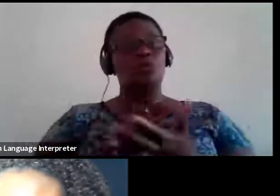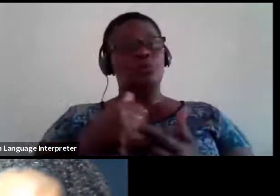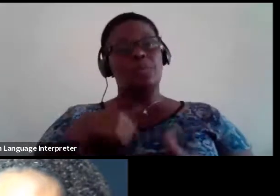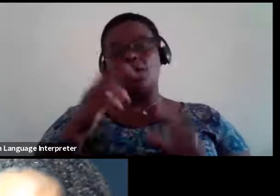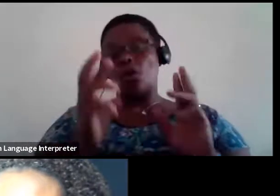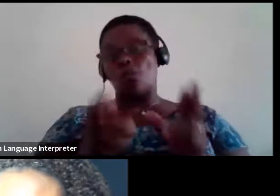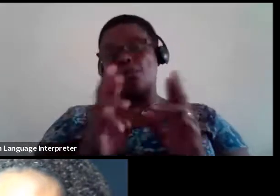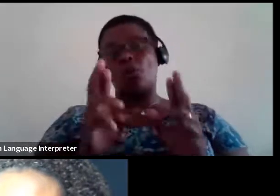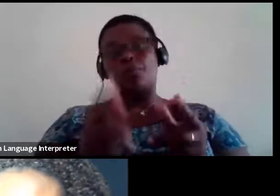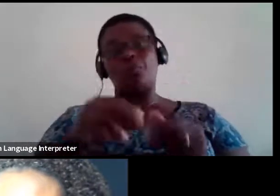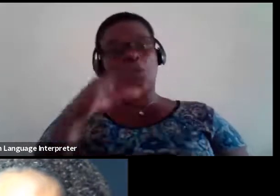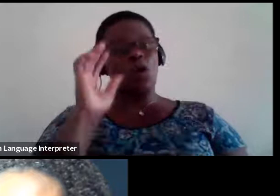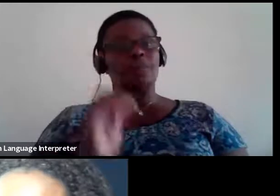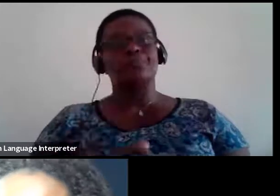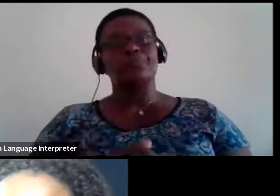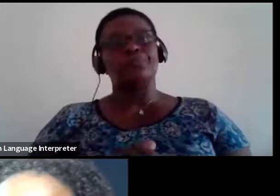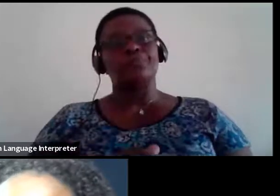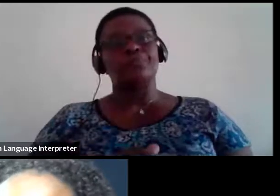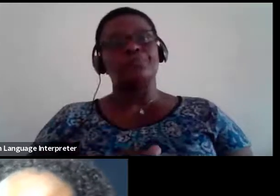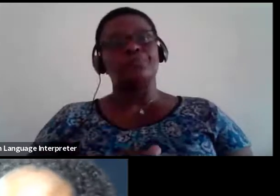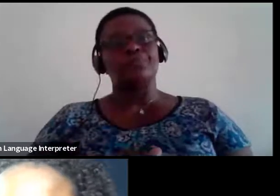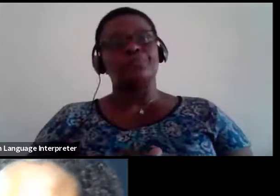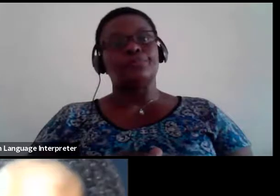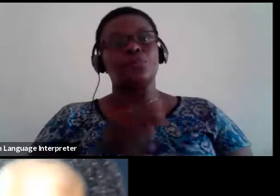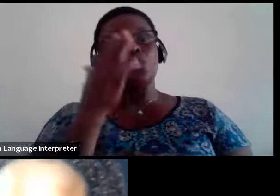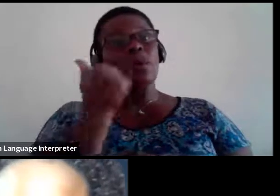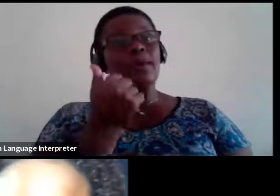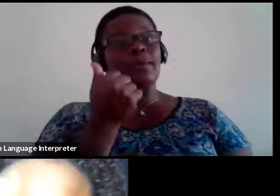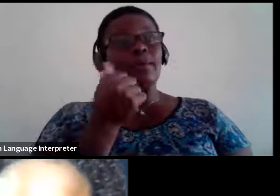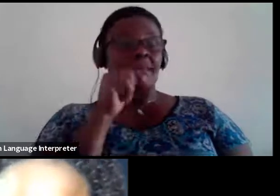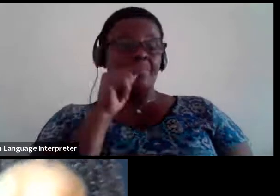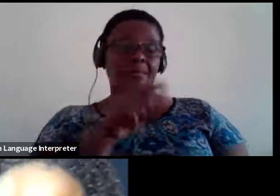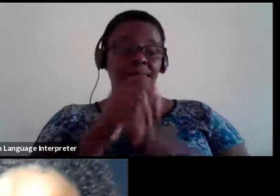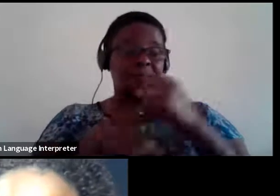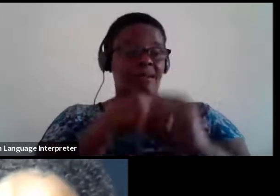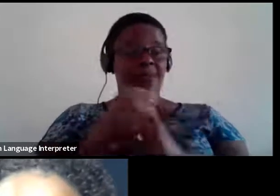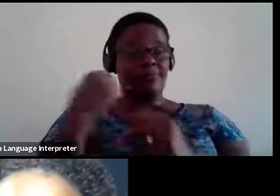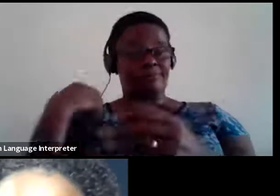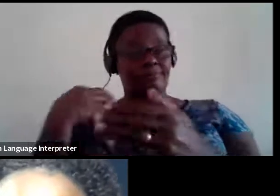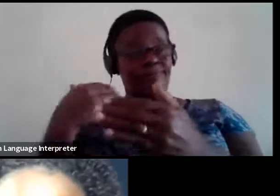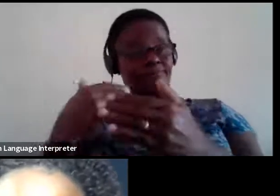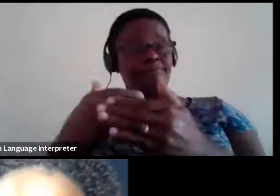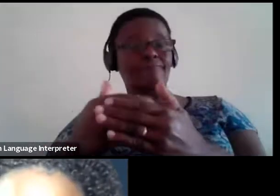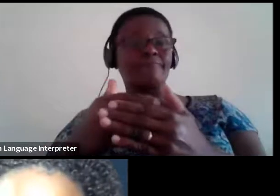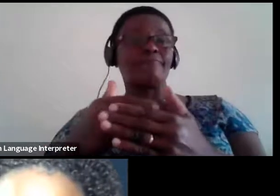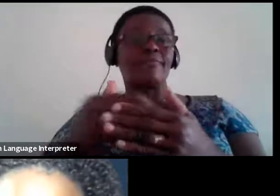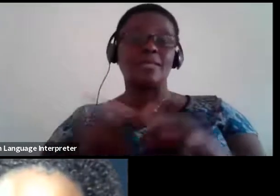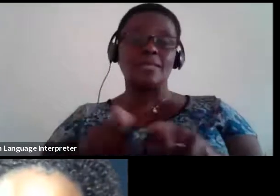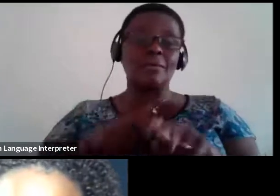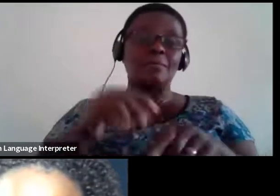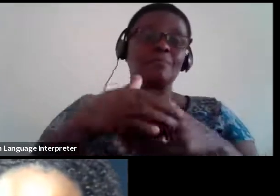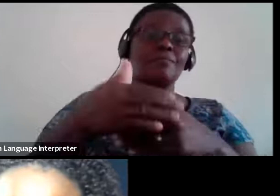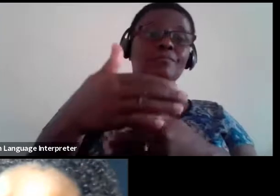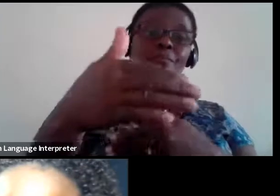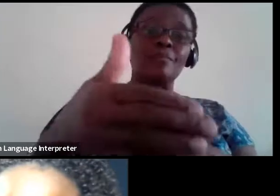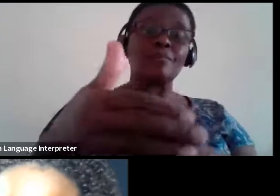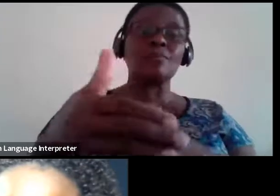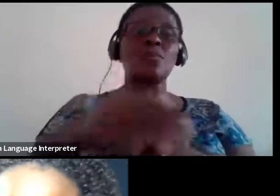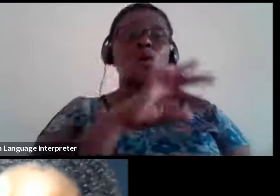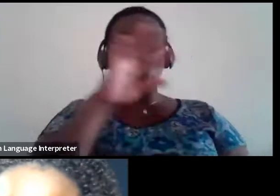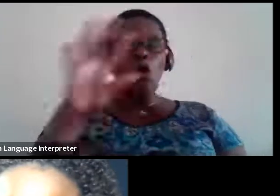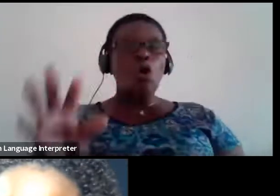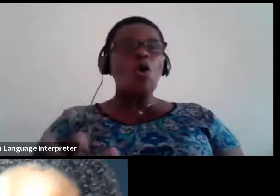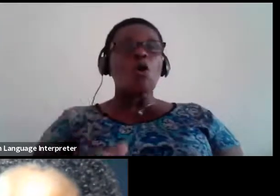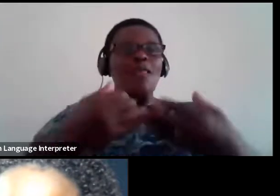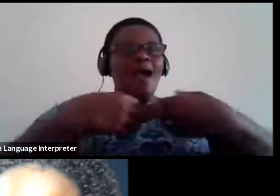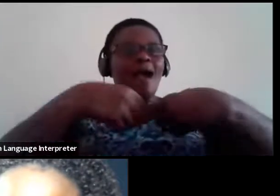because this couple of years and where we are going, it's going to be all hands on deck. It won't